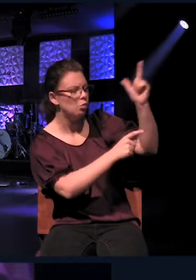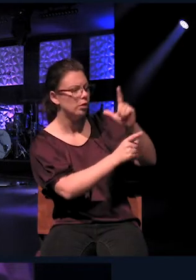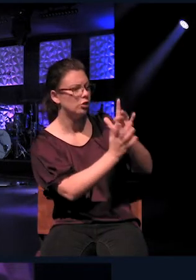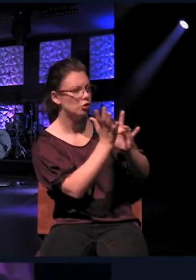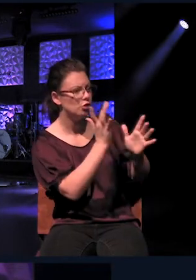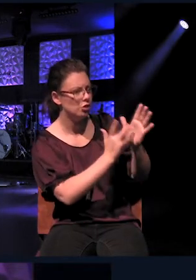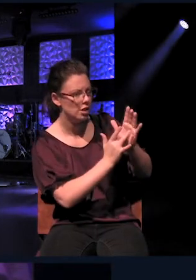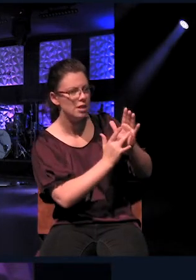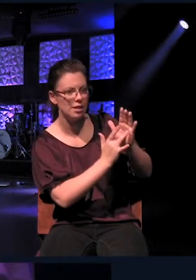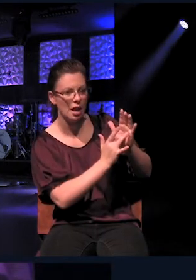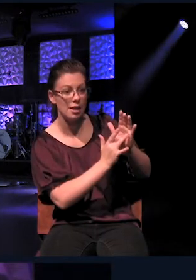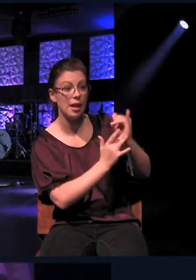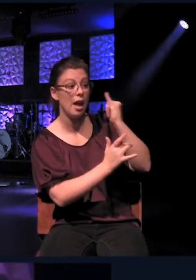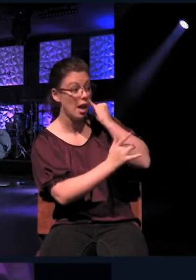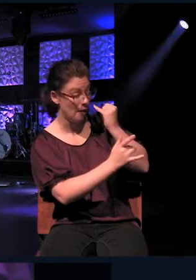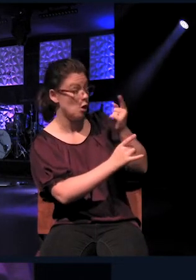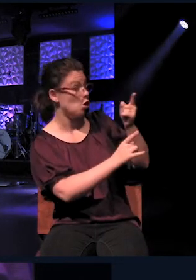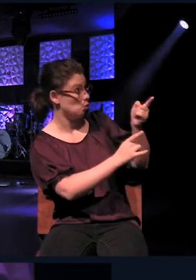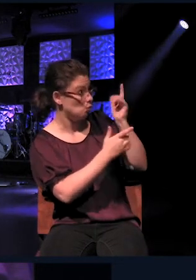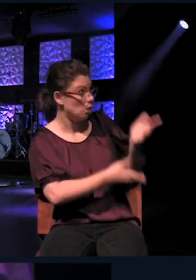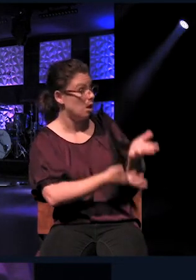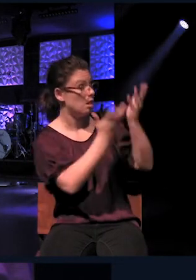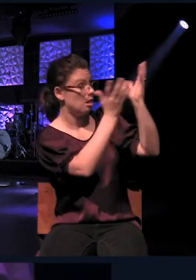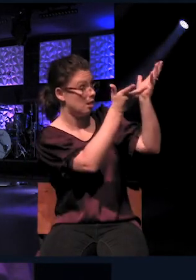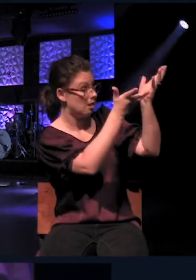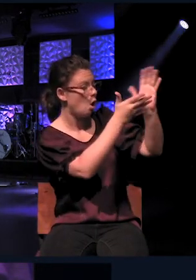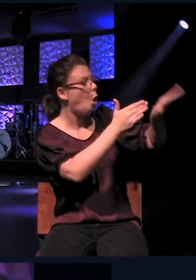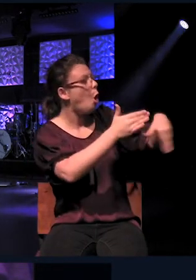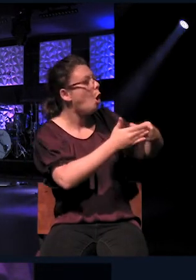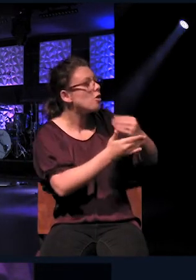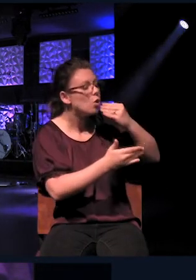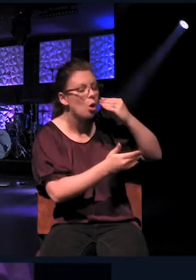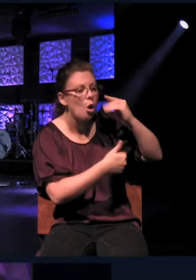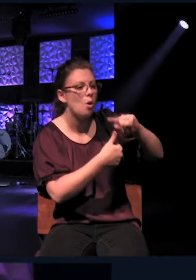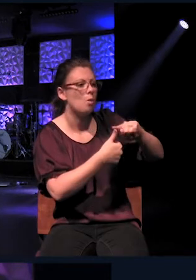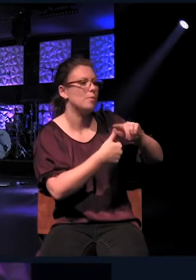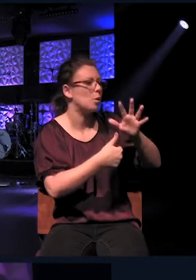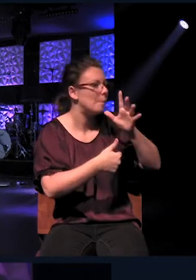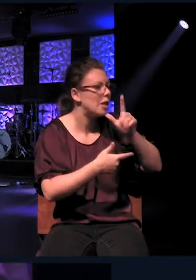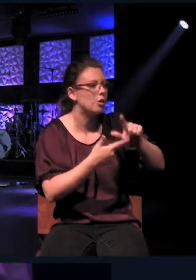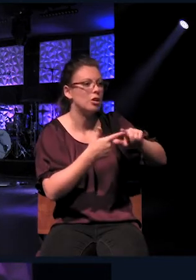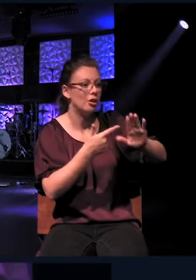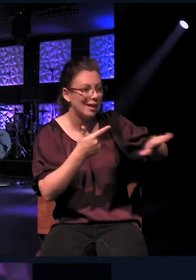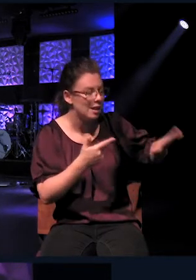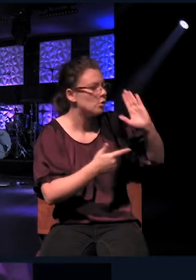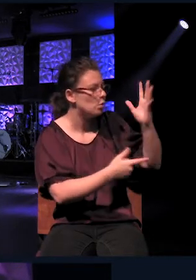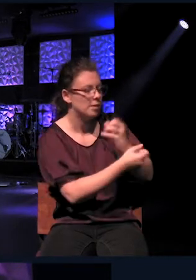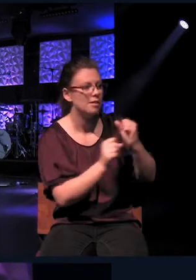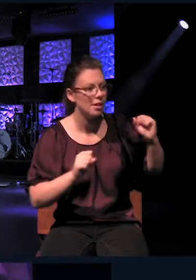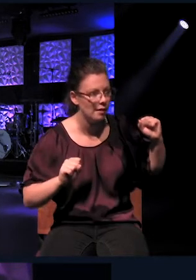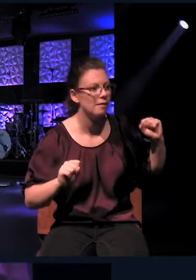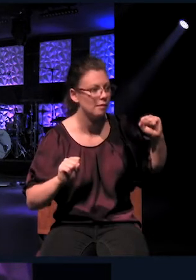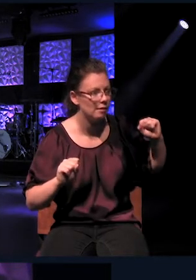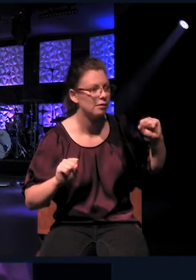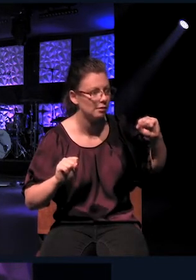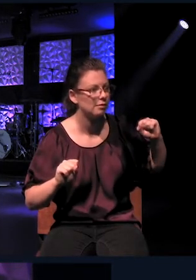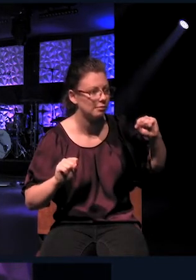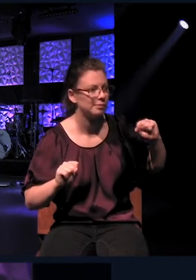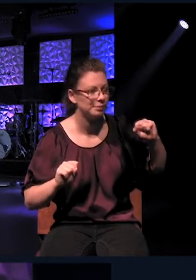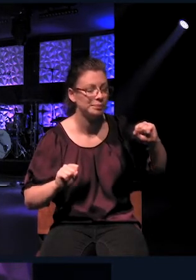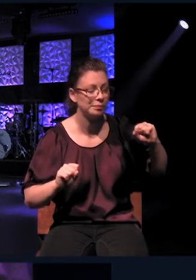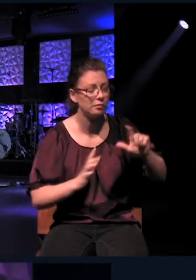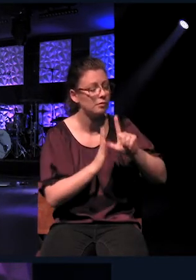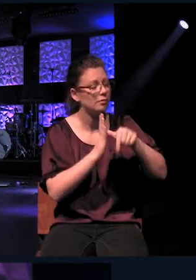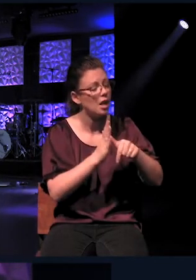him and with all who lived in his household. Even at that hour of the night, the jailer cared for them and washed their wounds. Then he